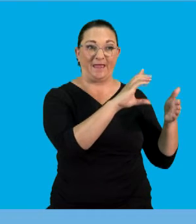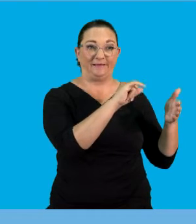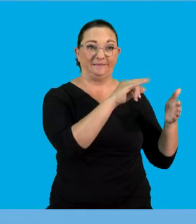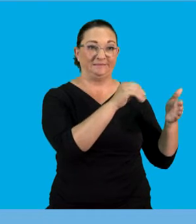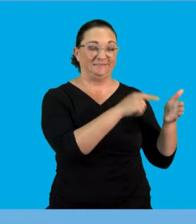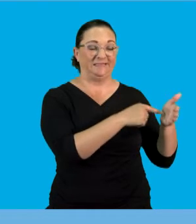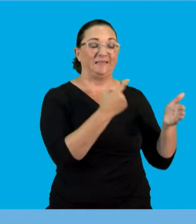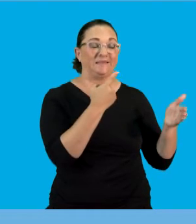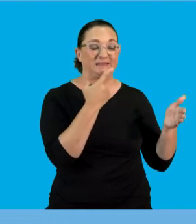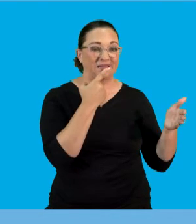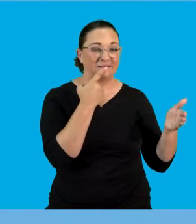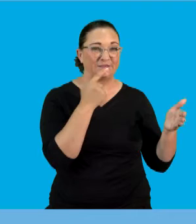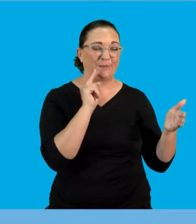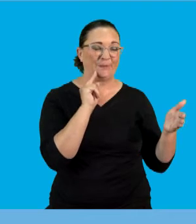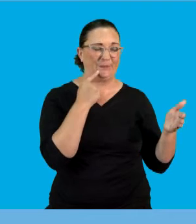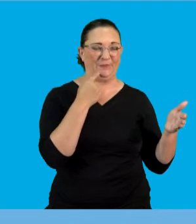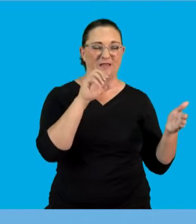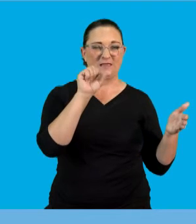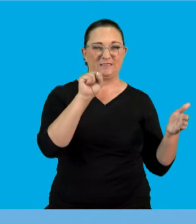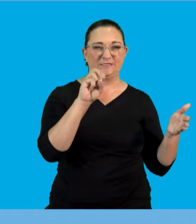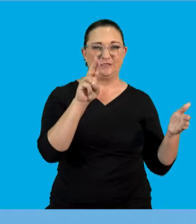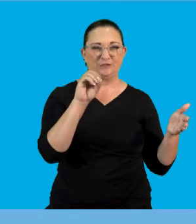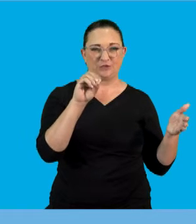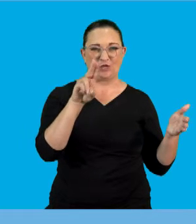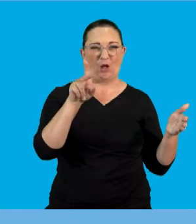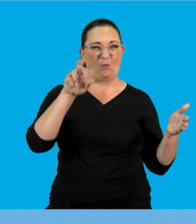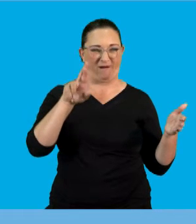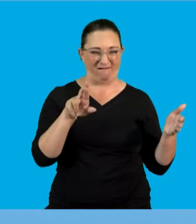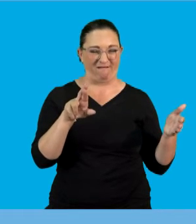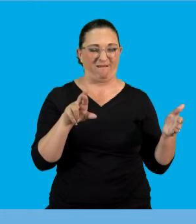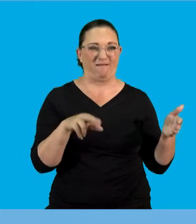we know that acids, they taste sour,